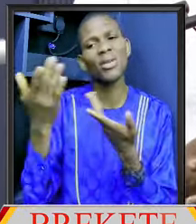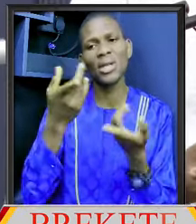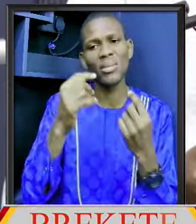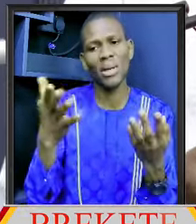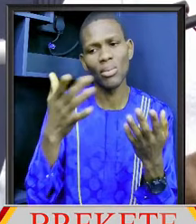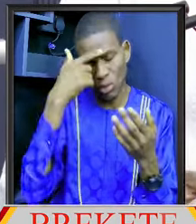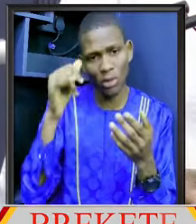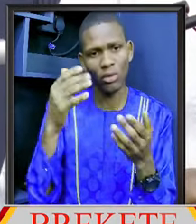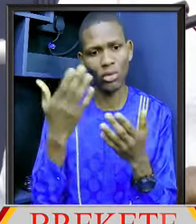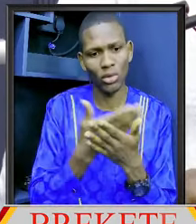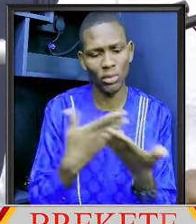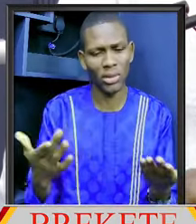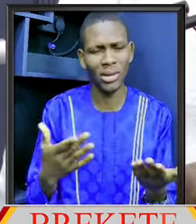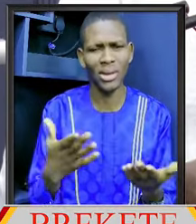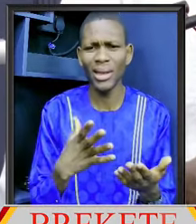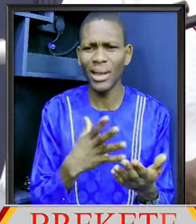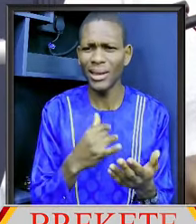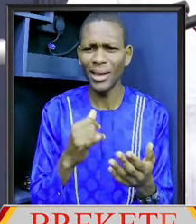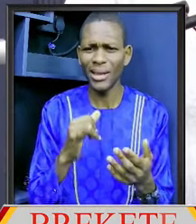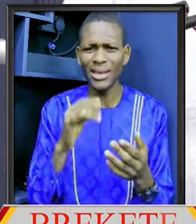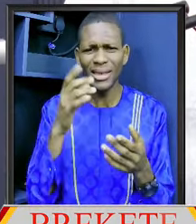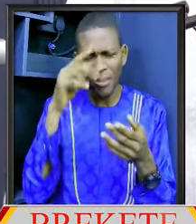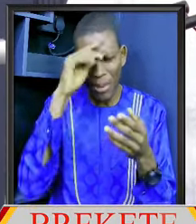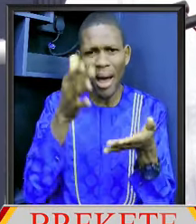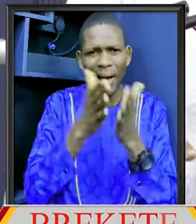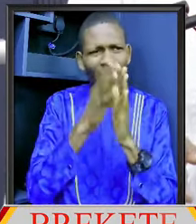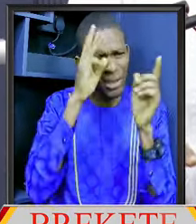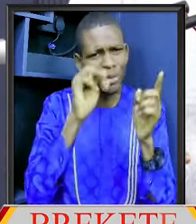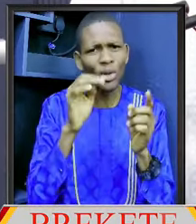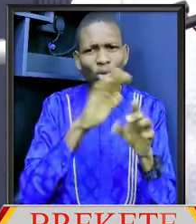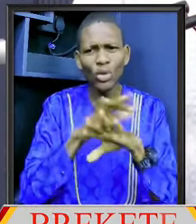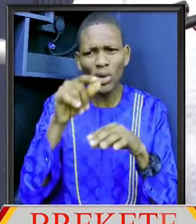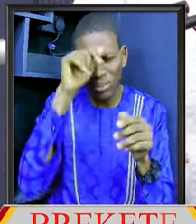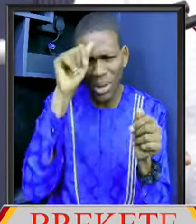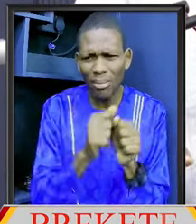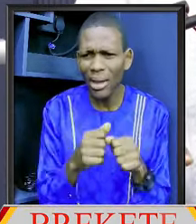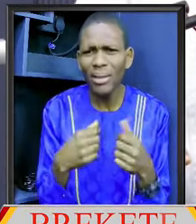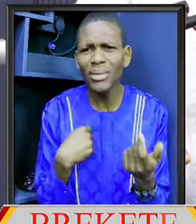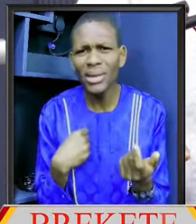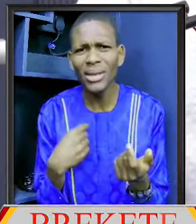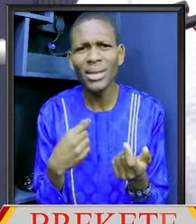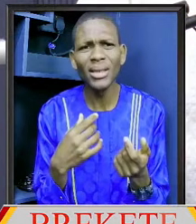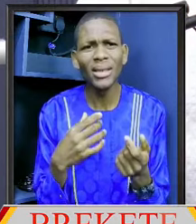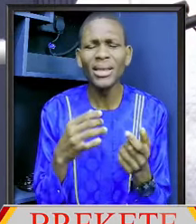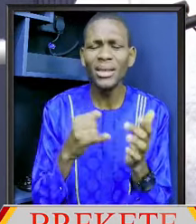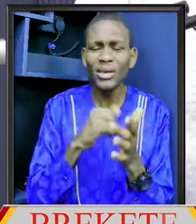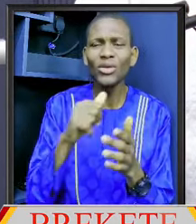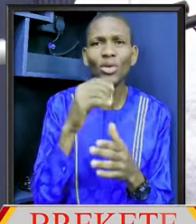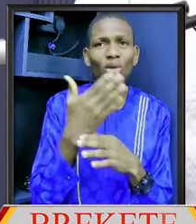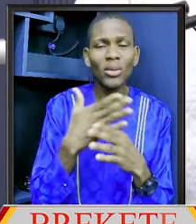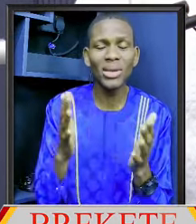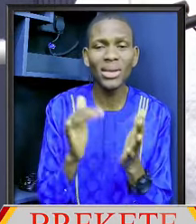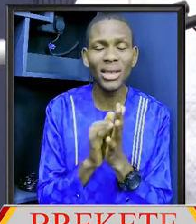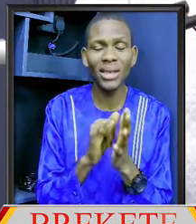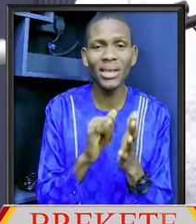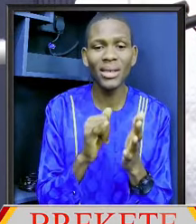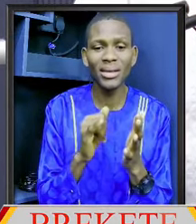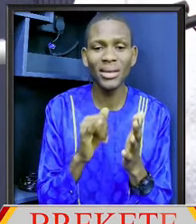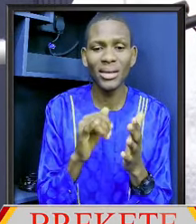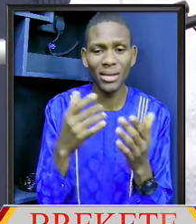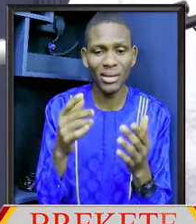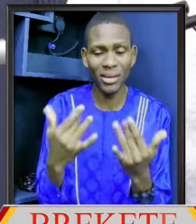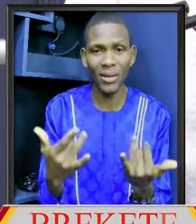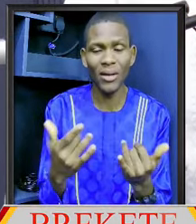he say, don't you remember me? I say, no. This one, where would they talk? Not be something we don't take now, like 12,